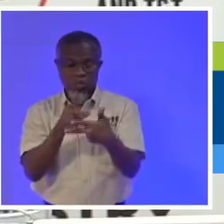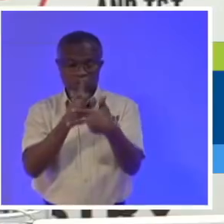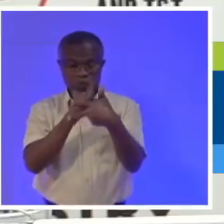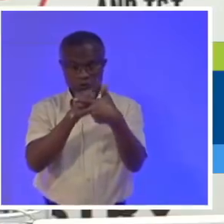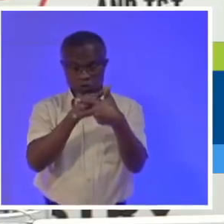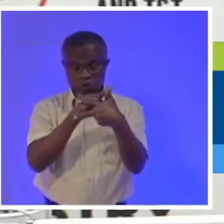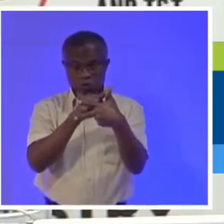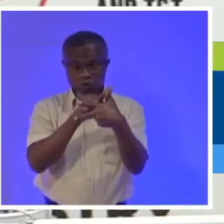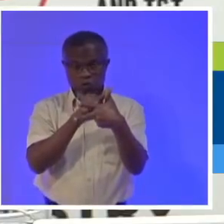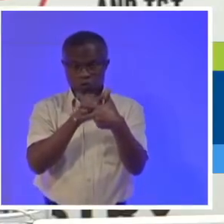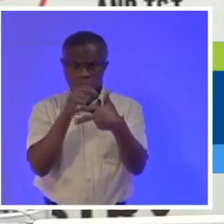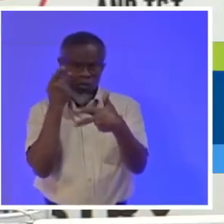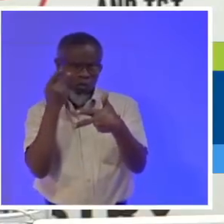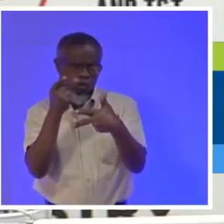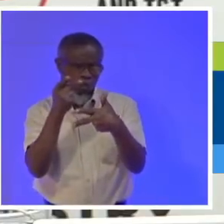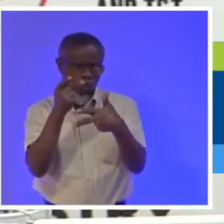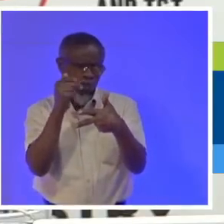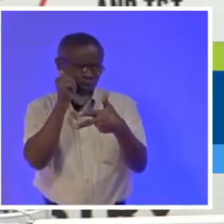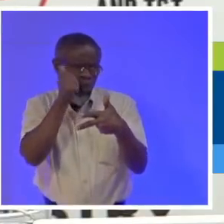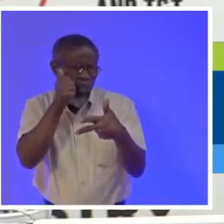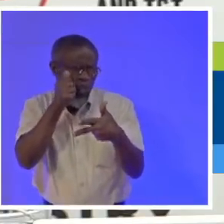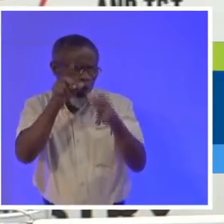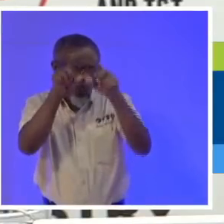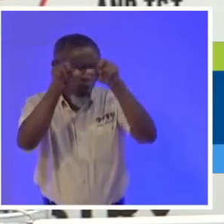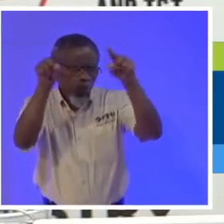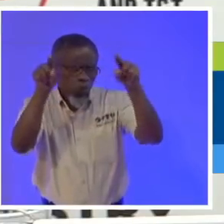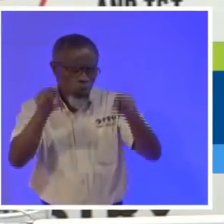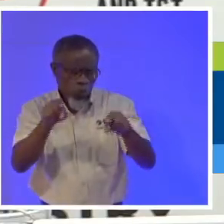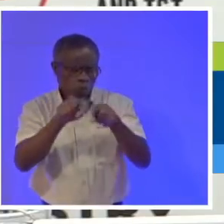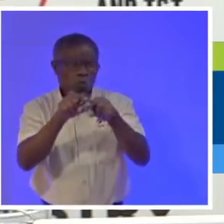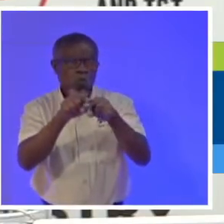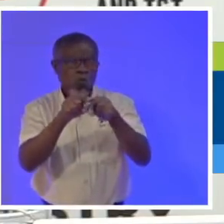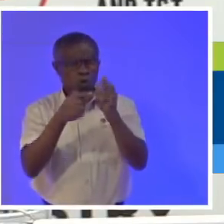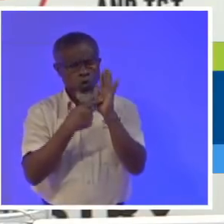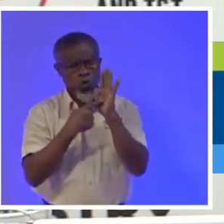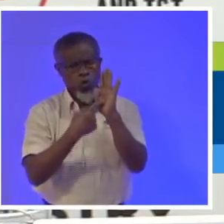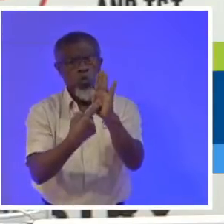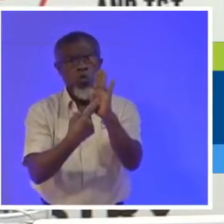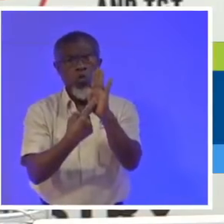the last tile shows you that the vast